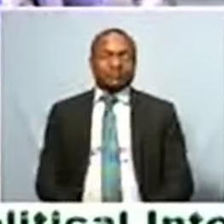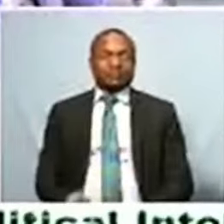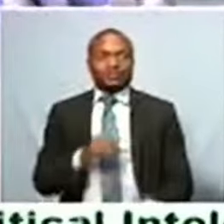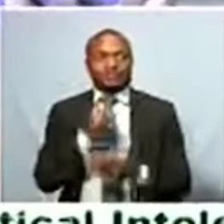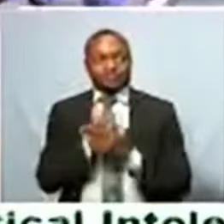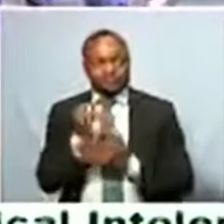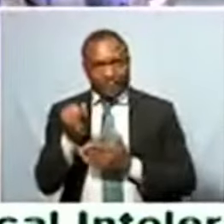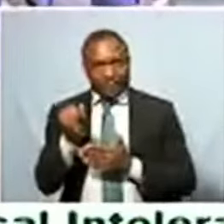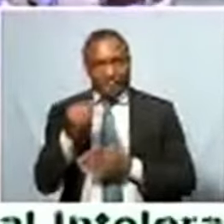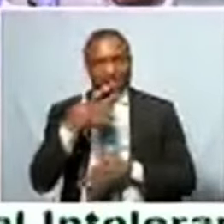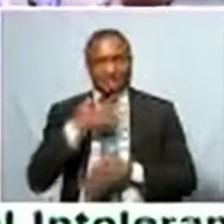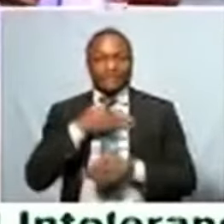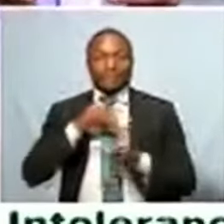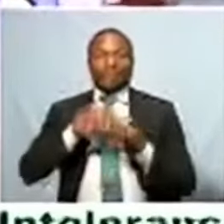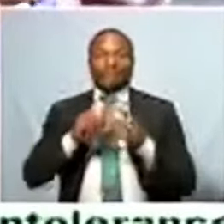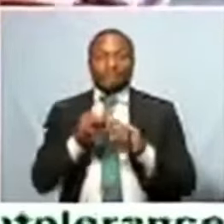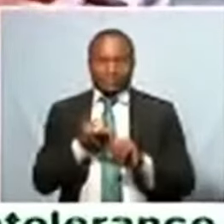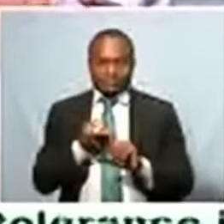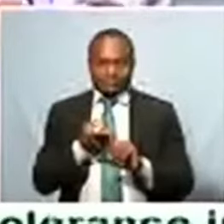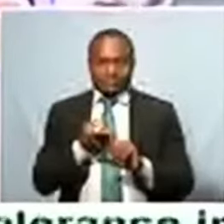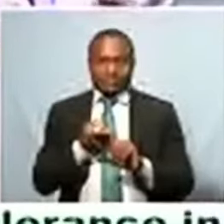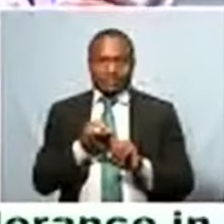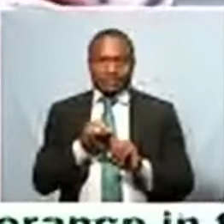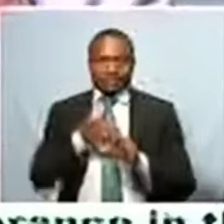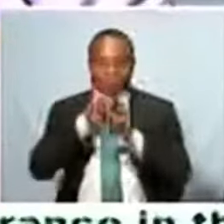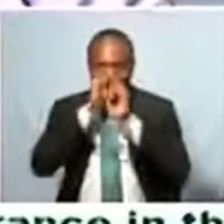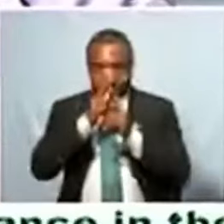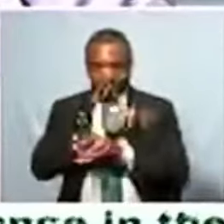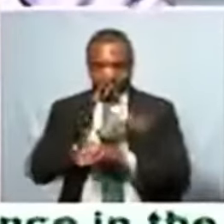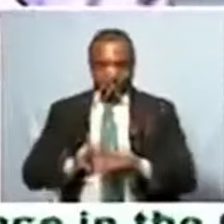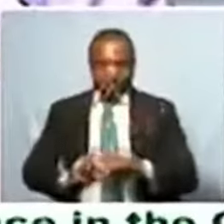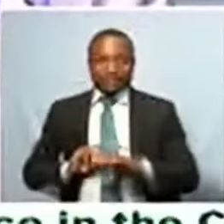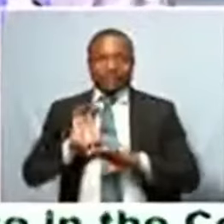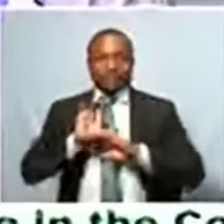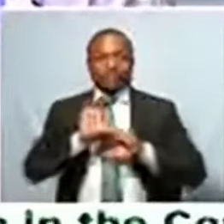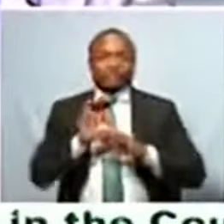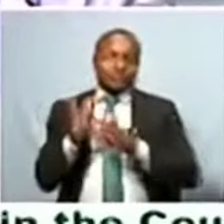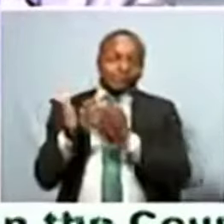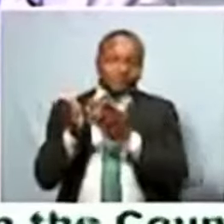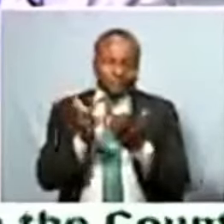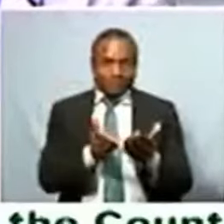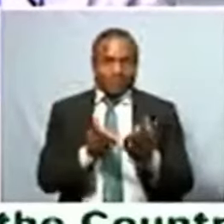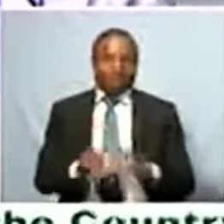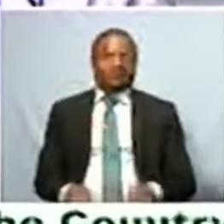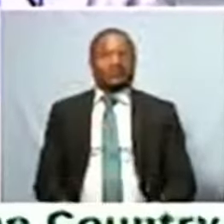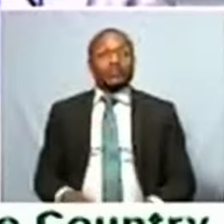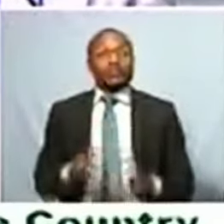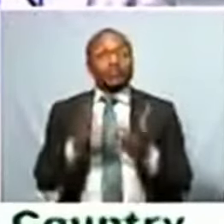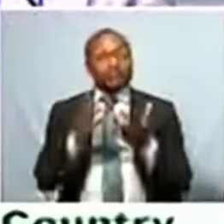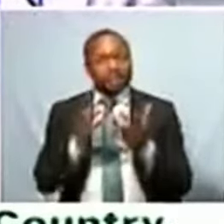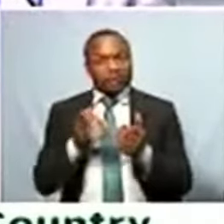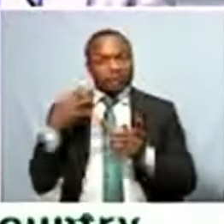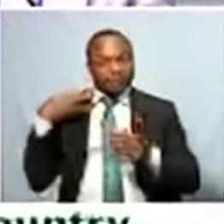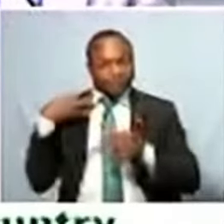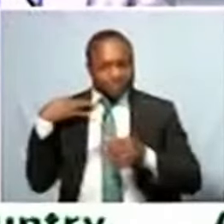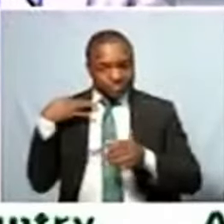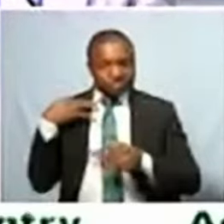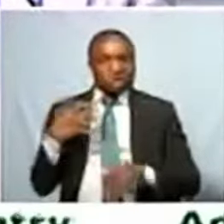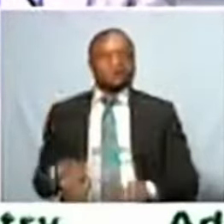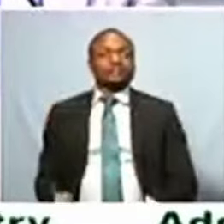issue that my colleague, Member of Parliament for Chilubi, has raised. I want to remind him